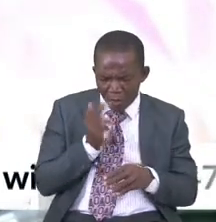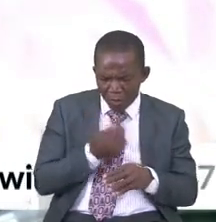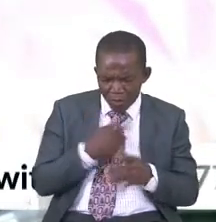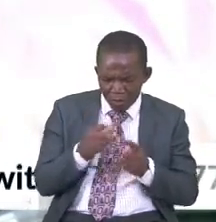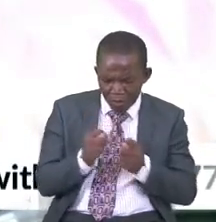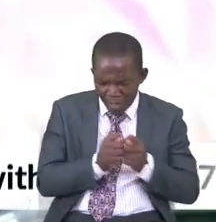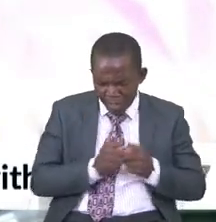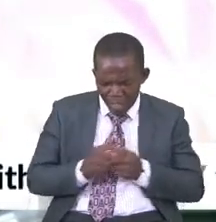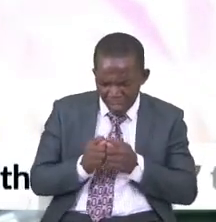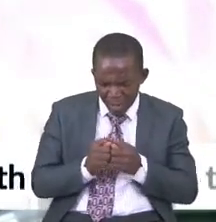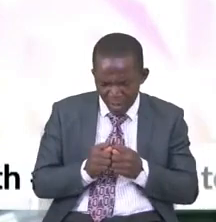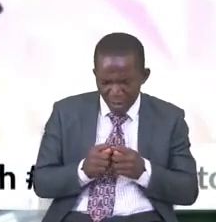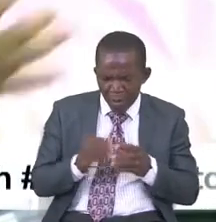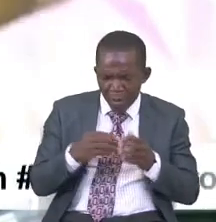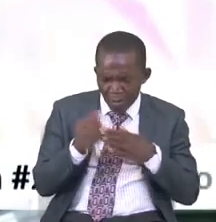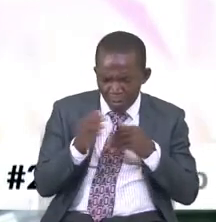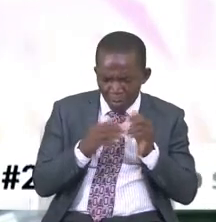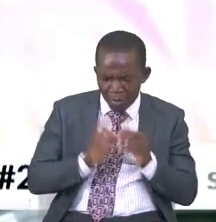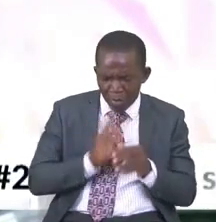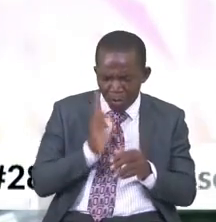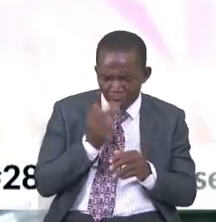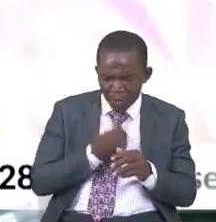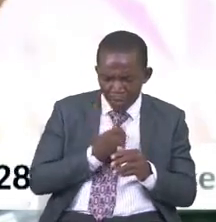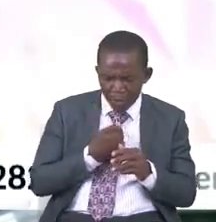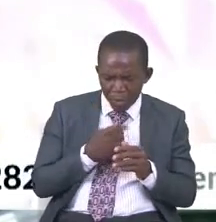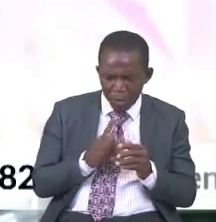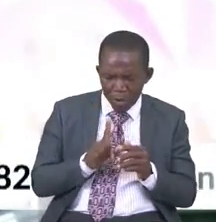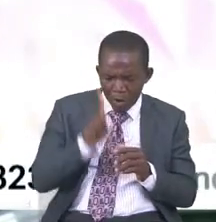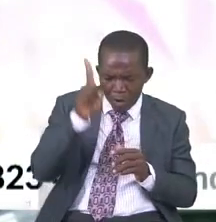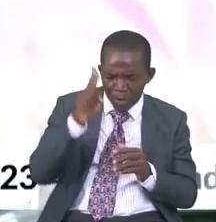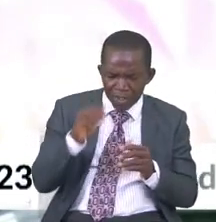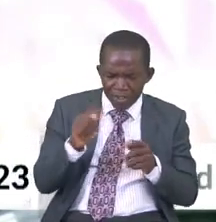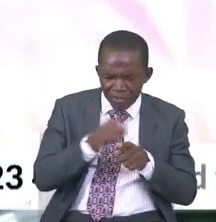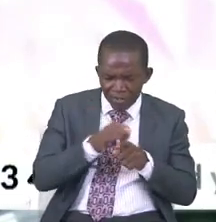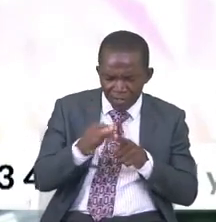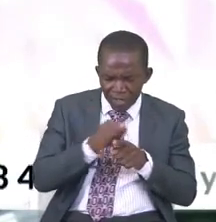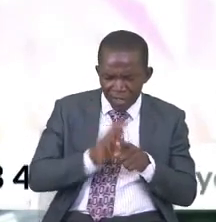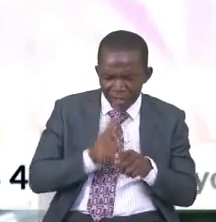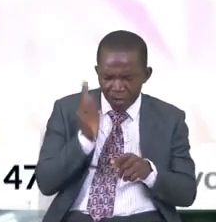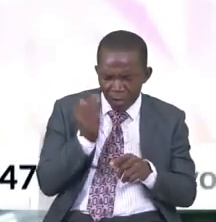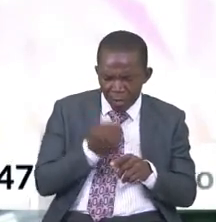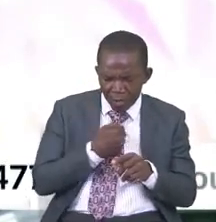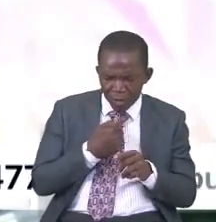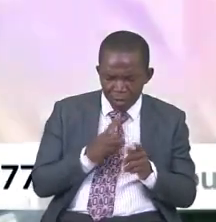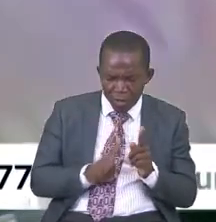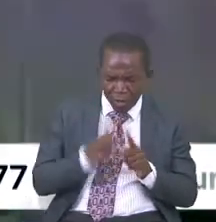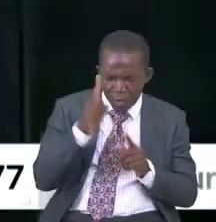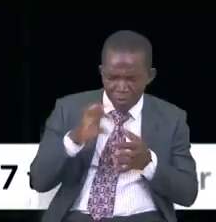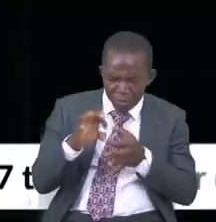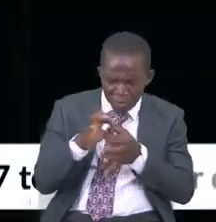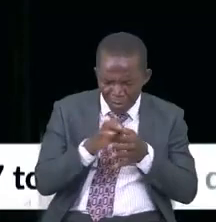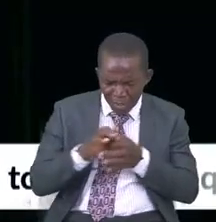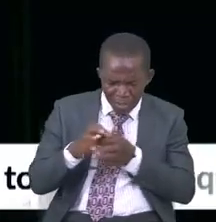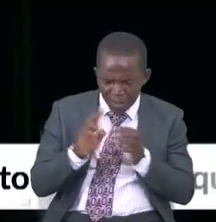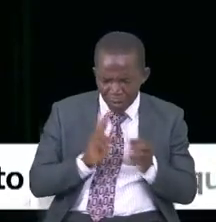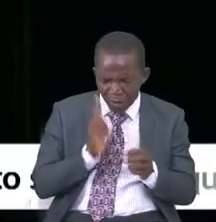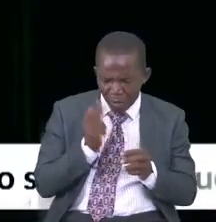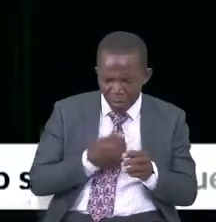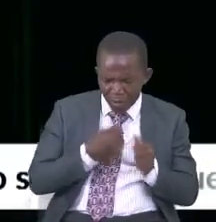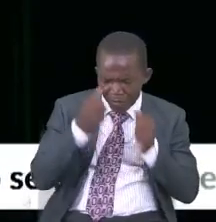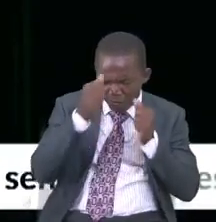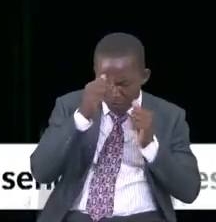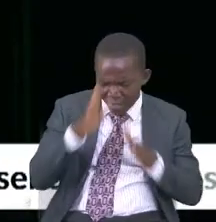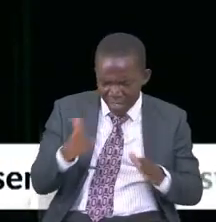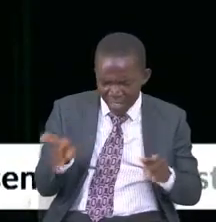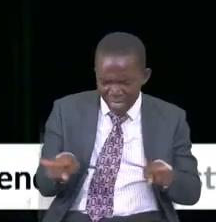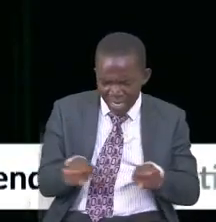together, build us up. Call us together, train us up. Unite us, O God, Father. And like a mighty army, Heavenly